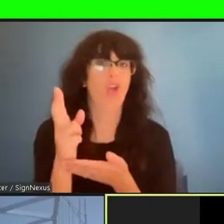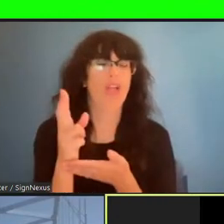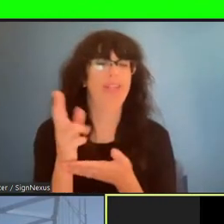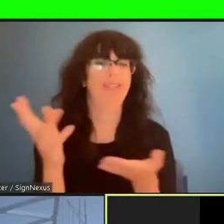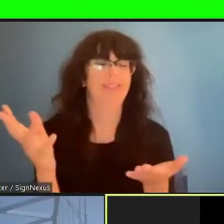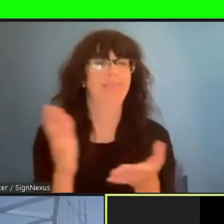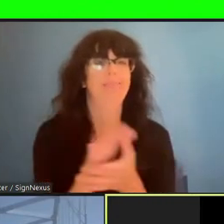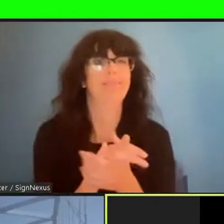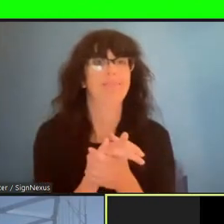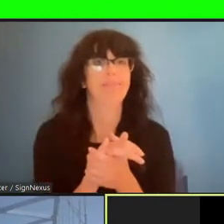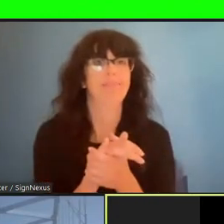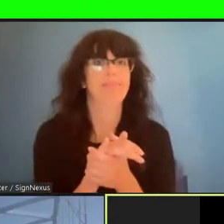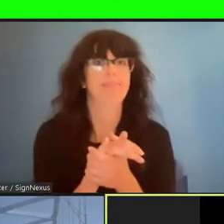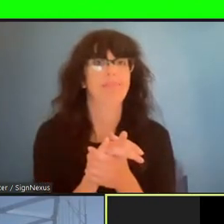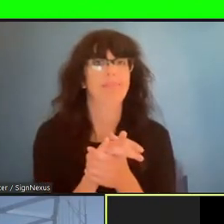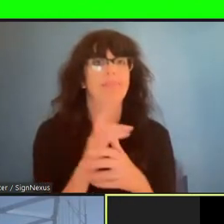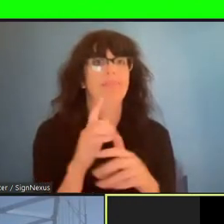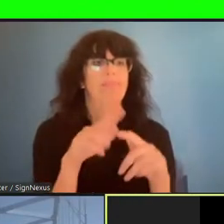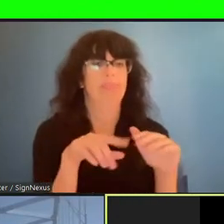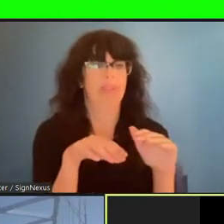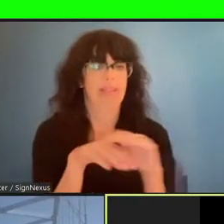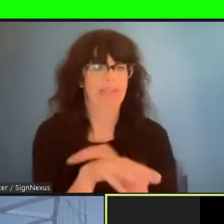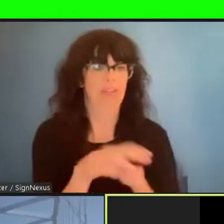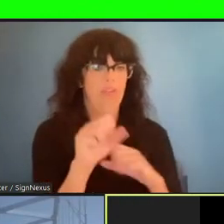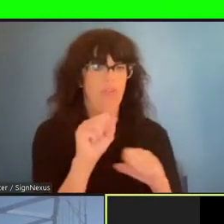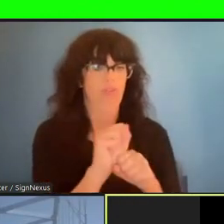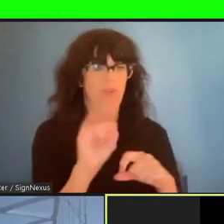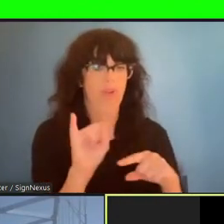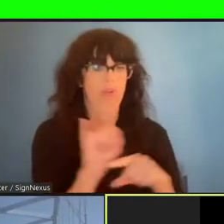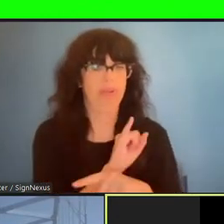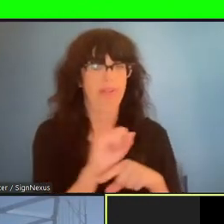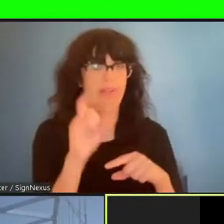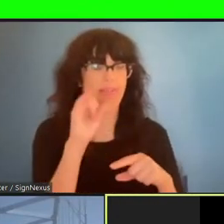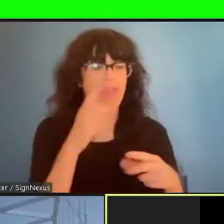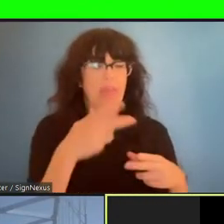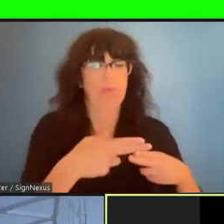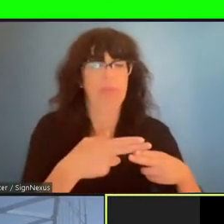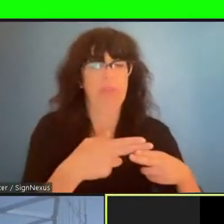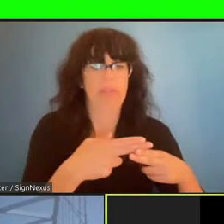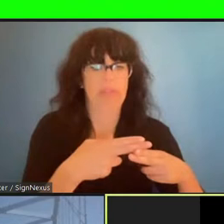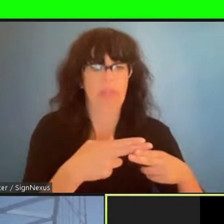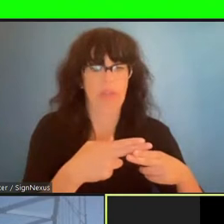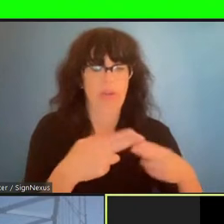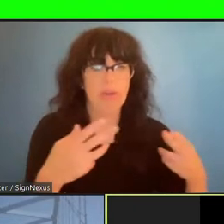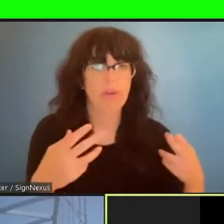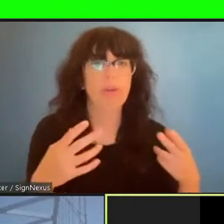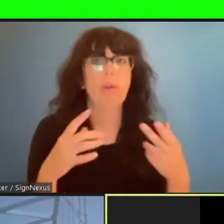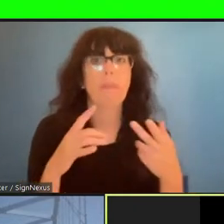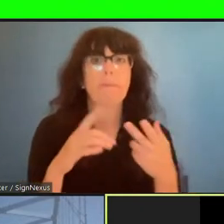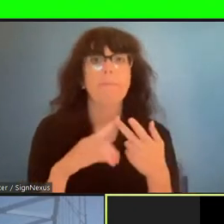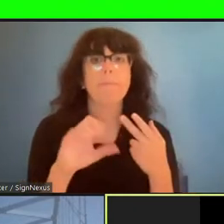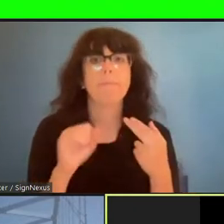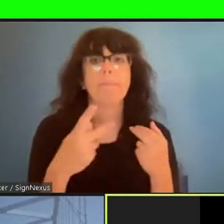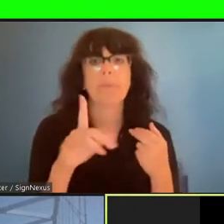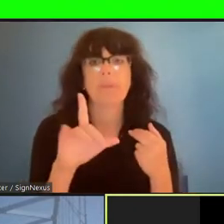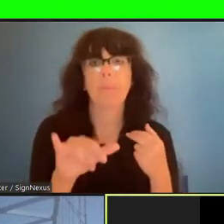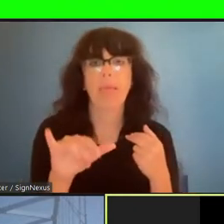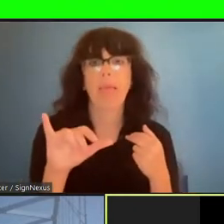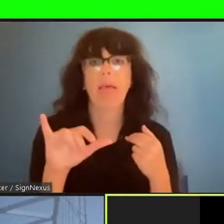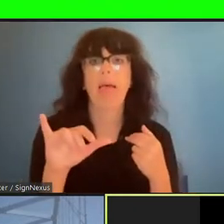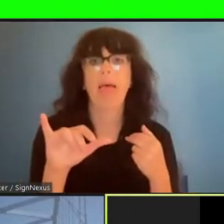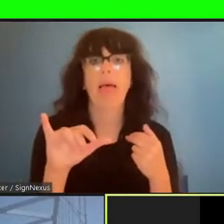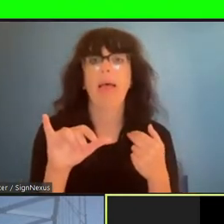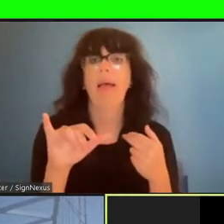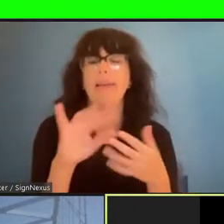i enter into the driving industry thinking that was going to be a temporary thing uh let's supply chain major with